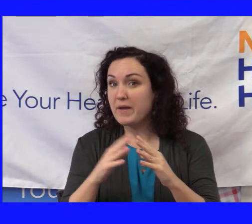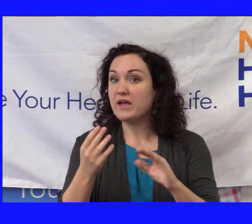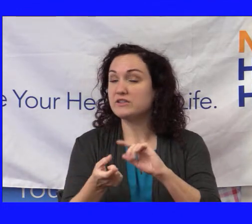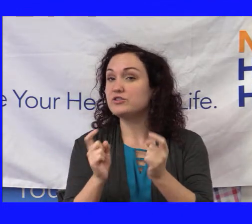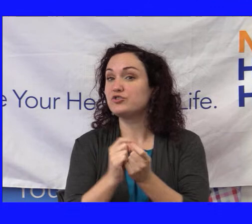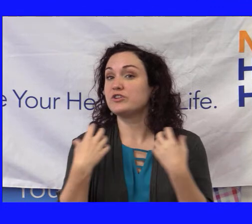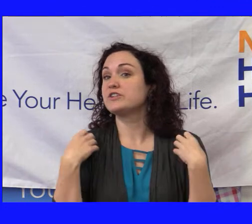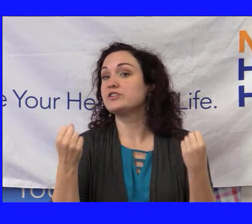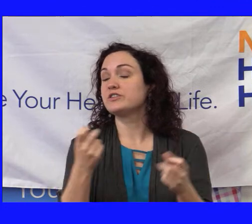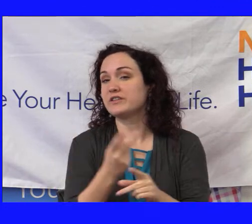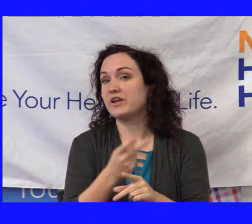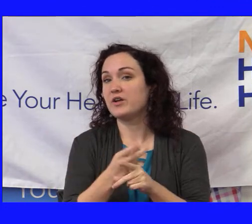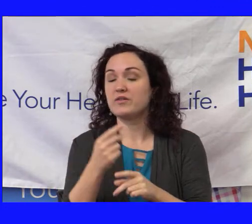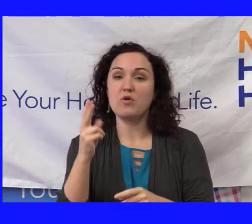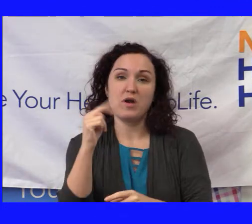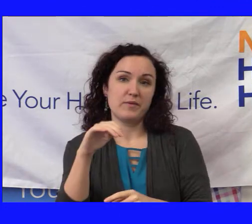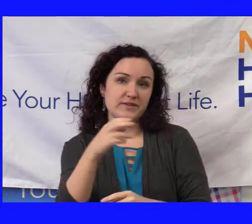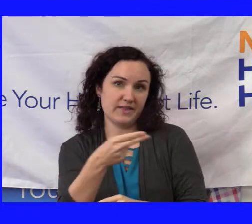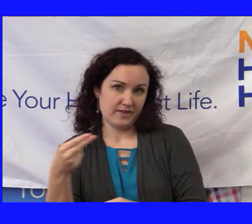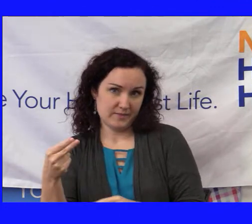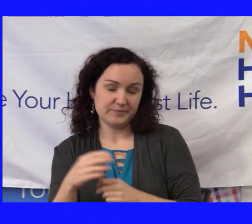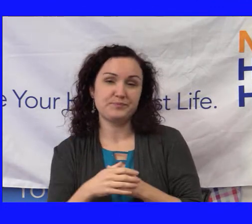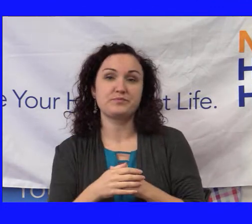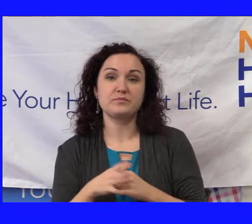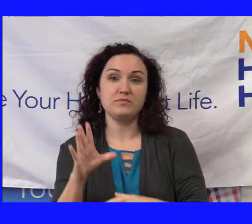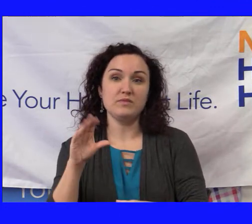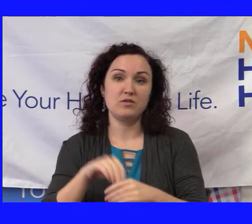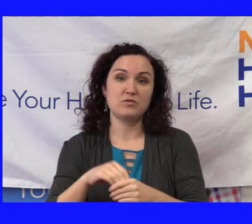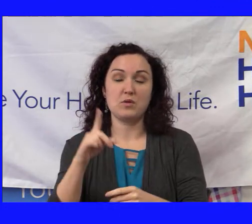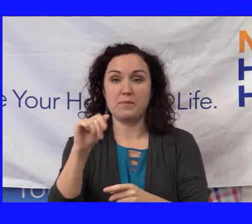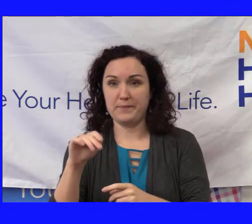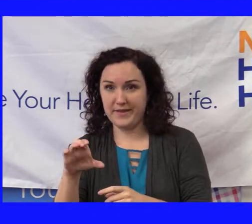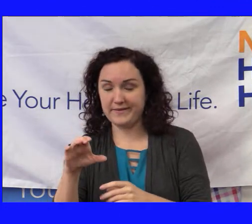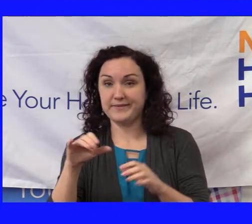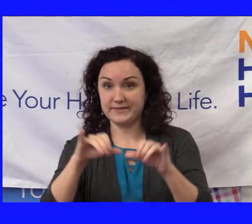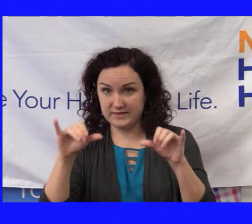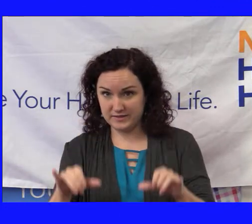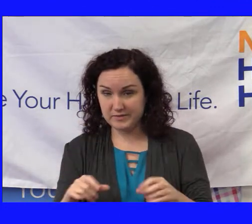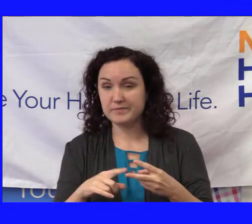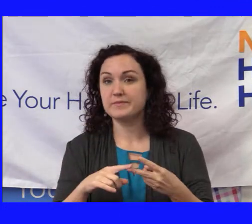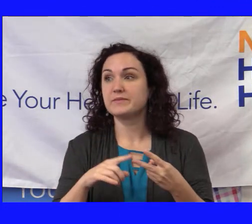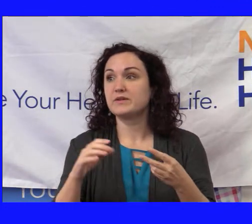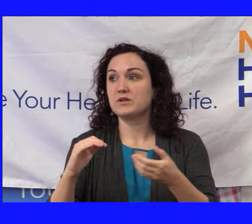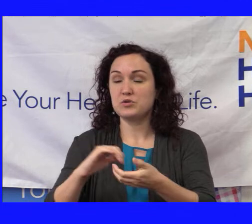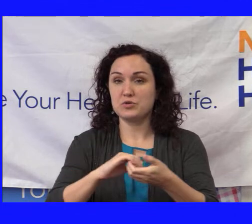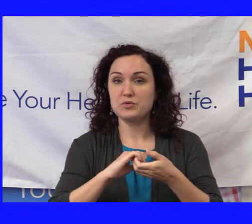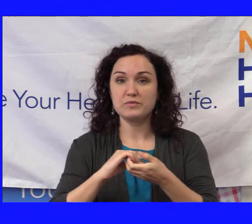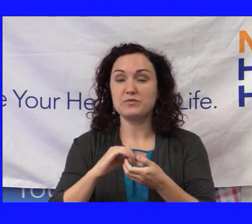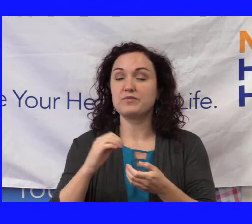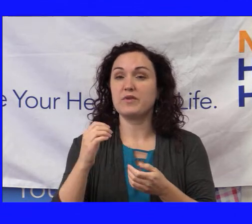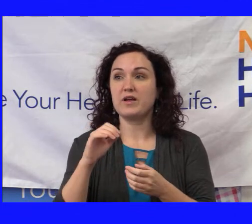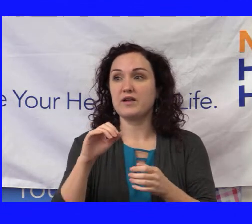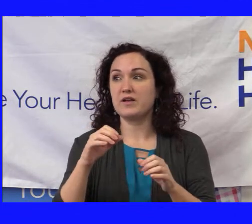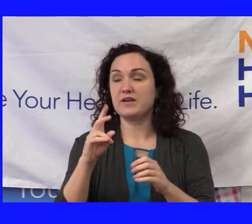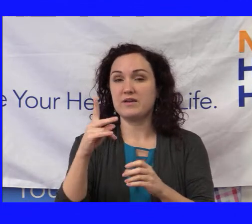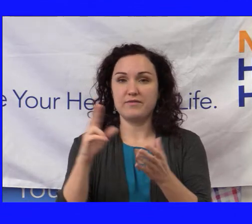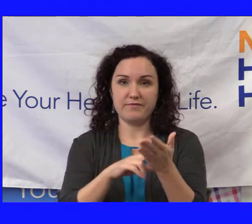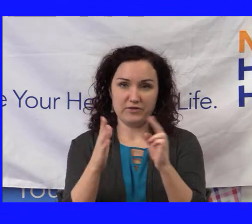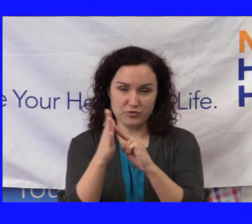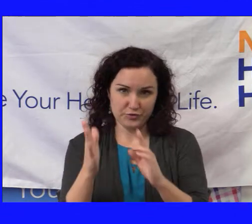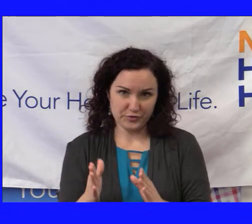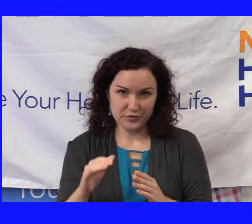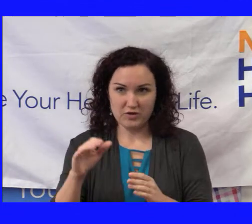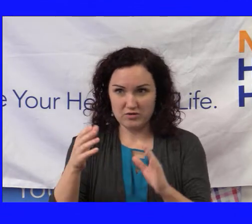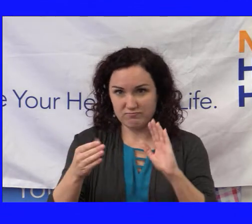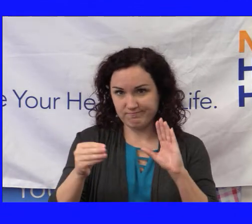for New York City Health and Hospitals, includes a single PACS system, a unified vendor neutralizing archiving system